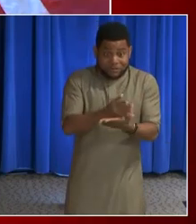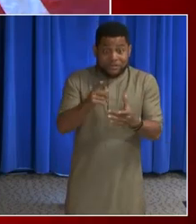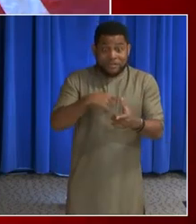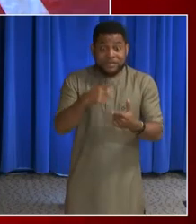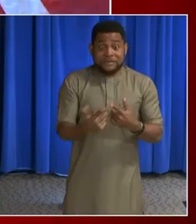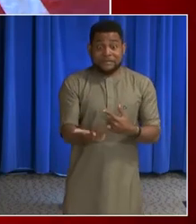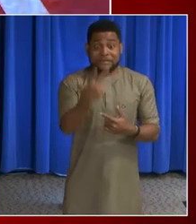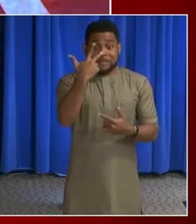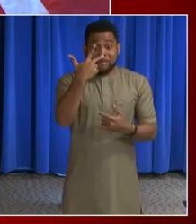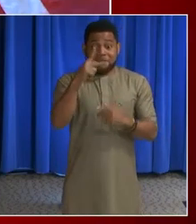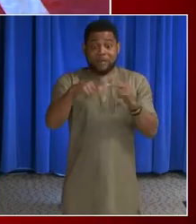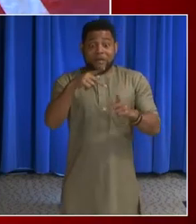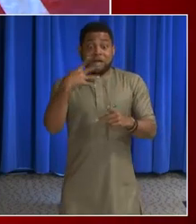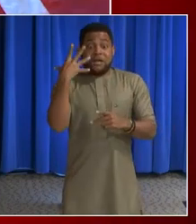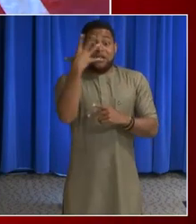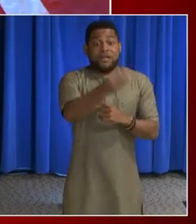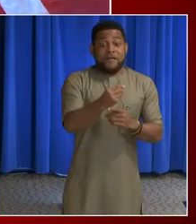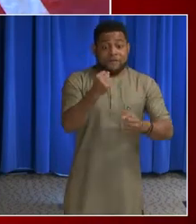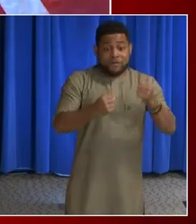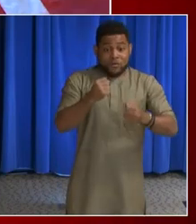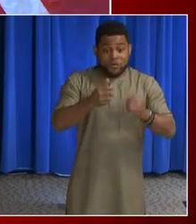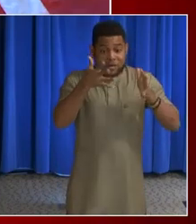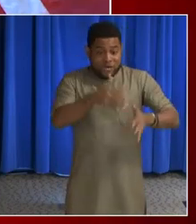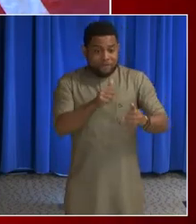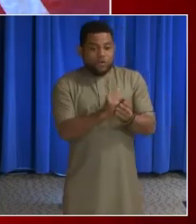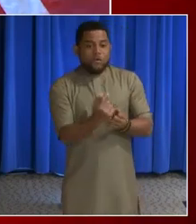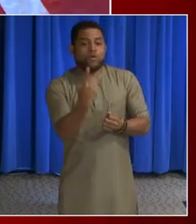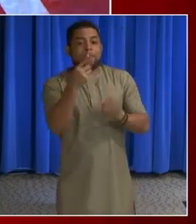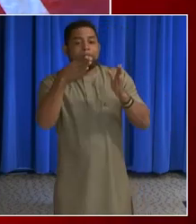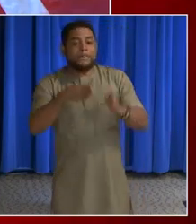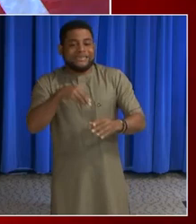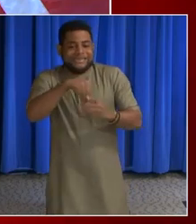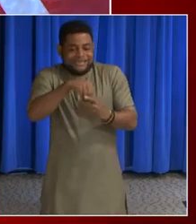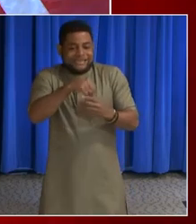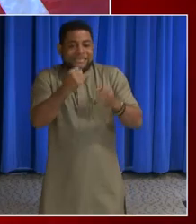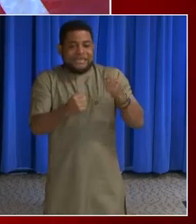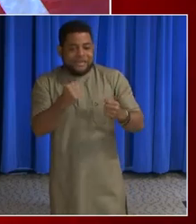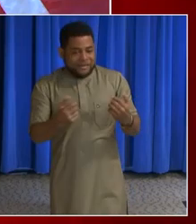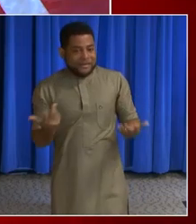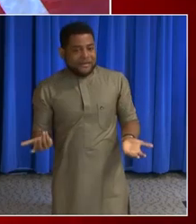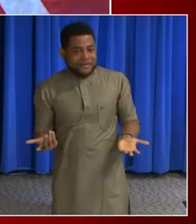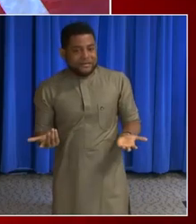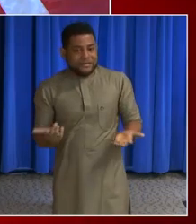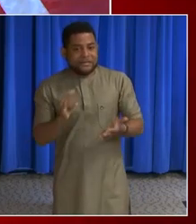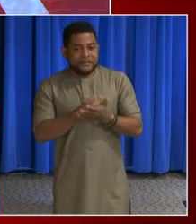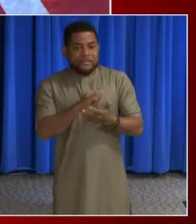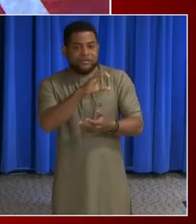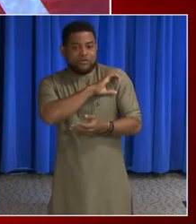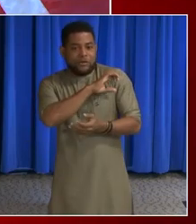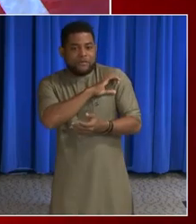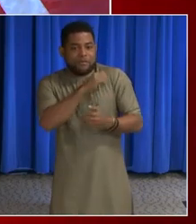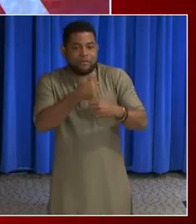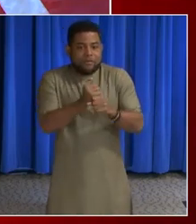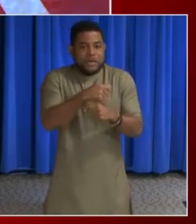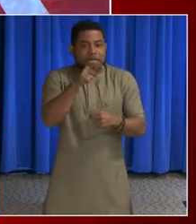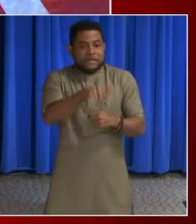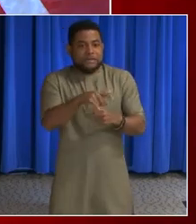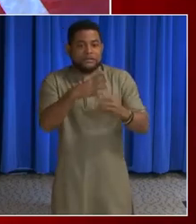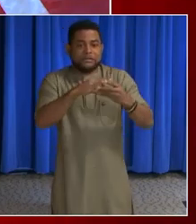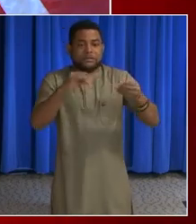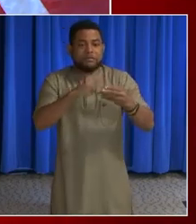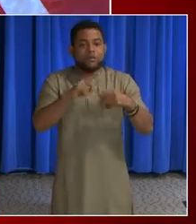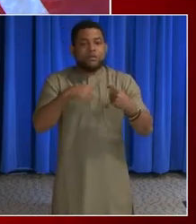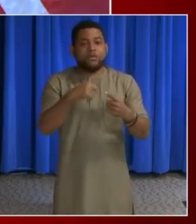the vehicle, again, you're left with the one person that's in the car at that time. And again, the officer making the statement that he made.